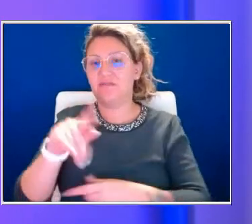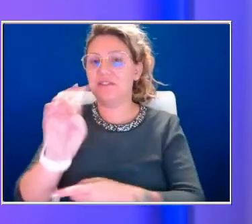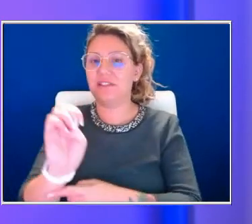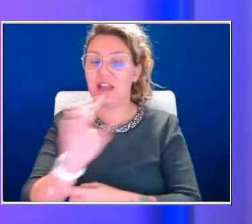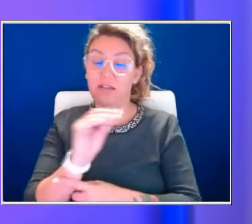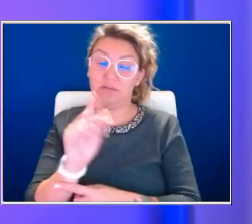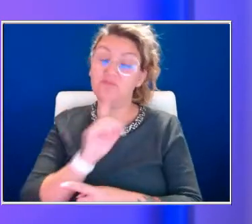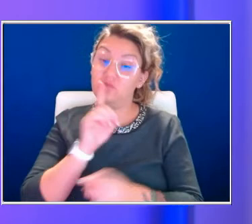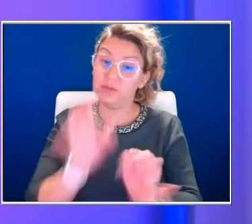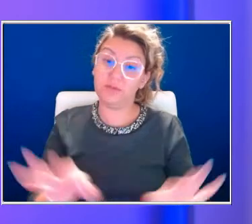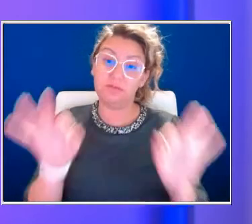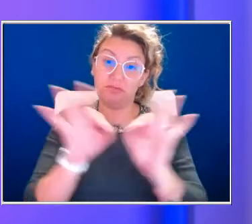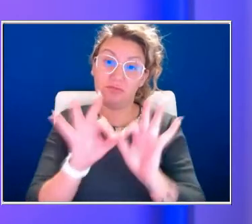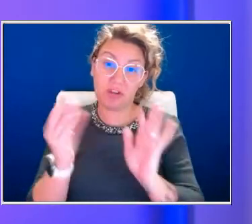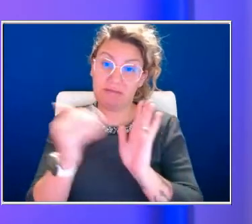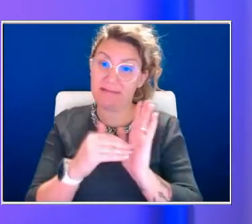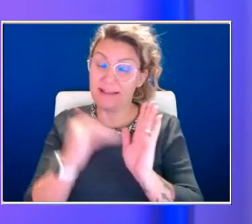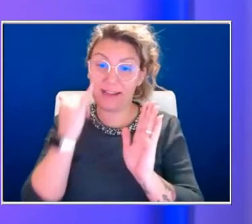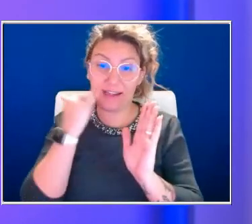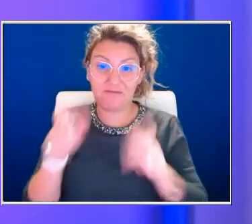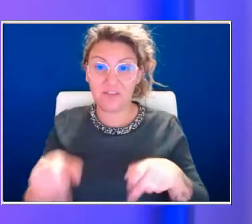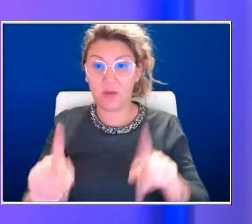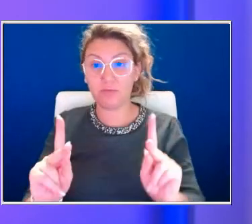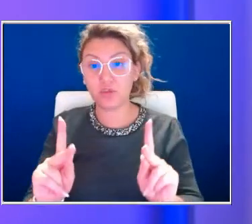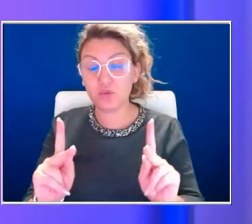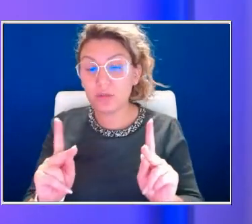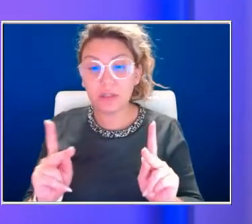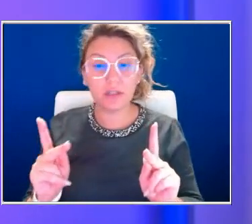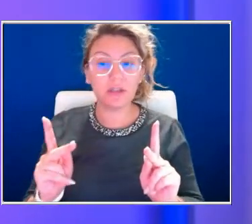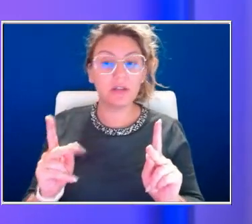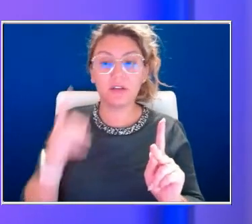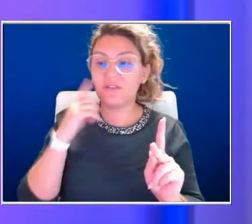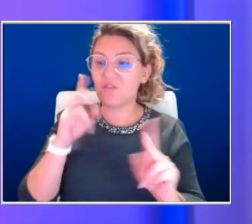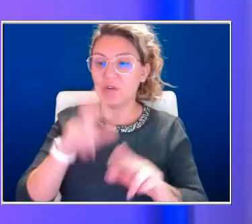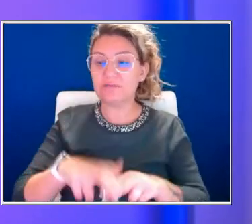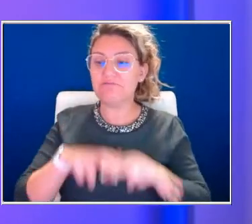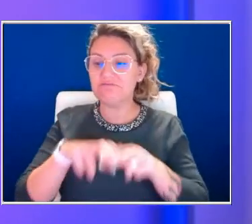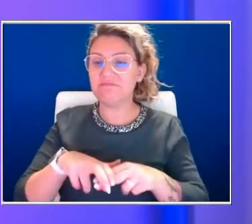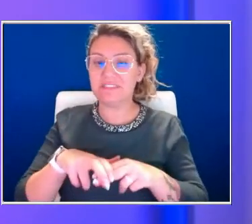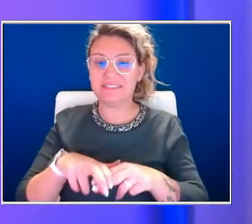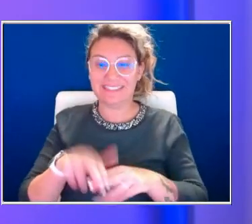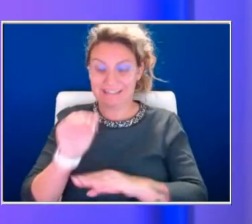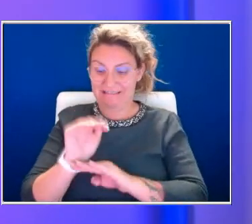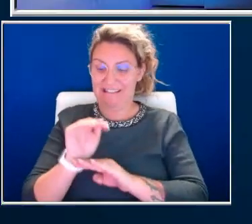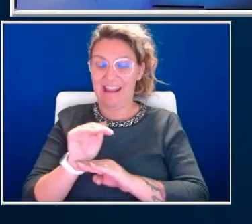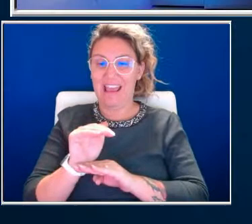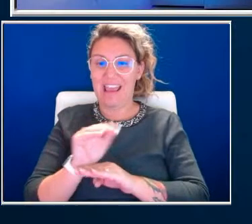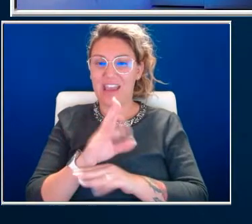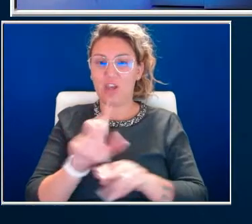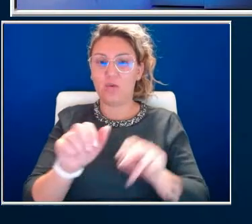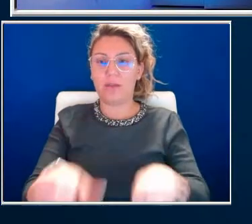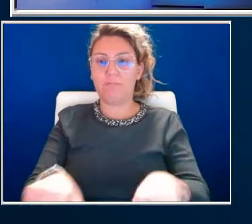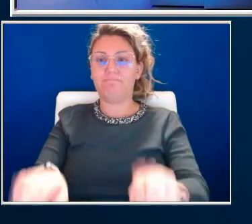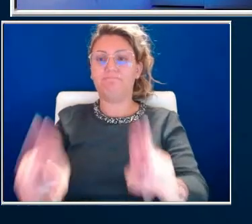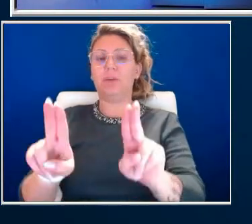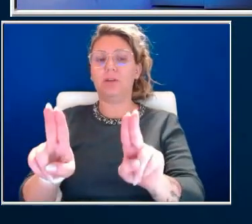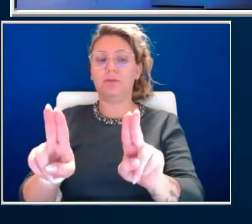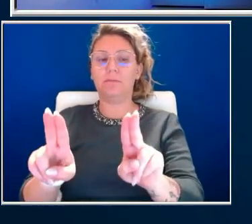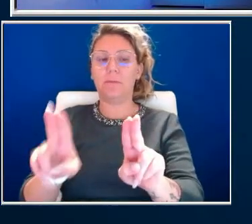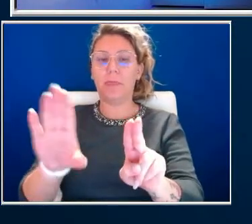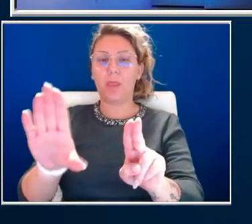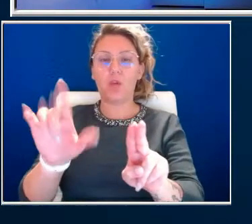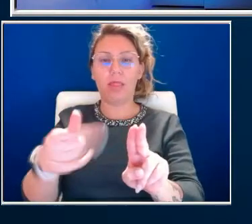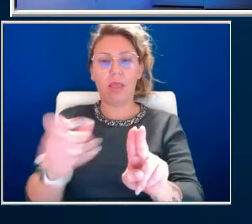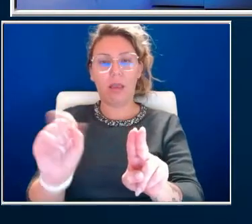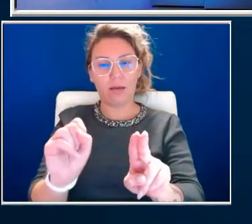again, if you have an opportunity to, when you're sitting around in the evening, to put your legs up, that's helpful as well. So Teresa has a question for Bob.